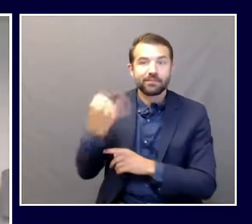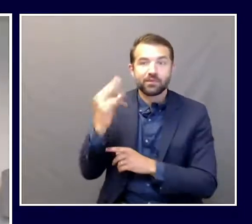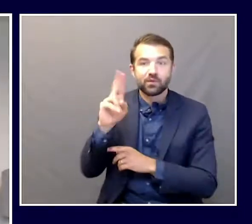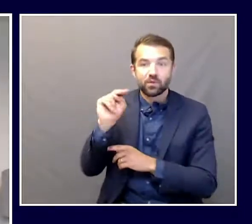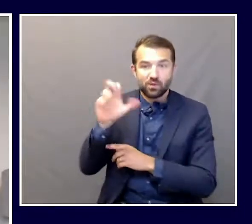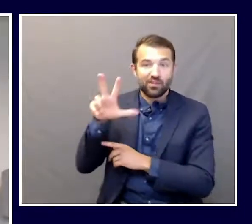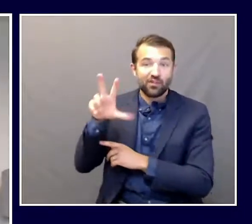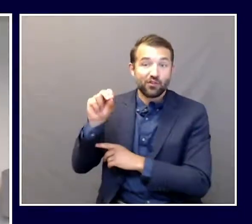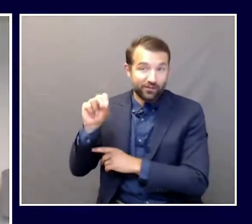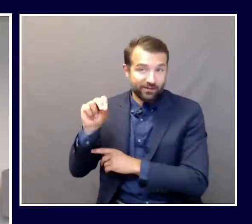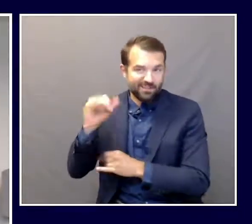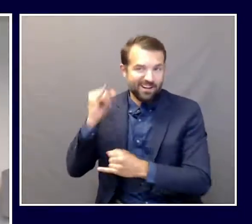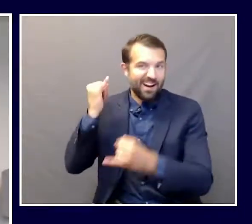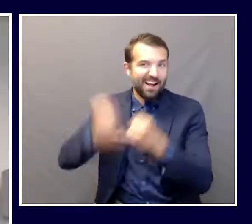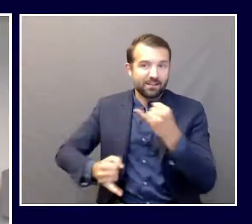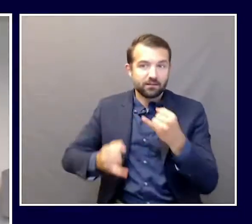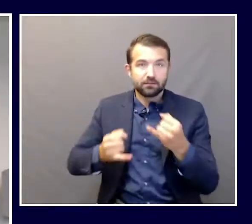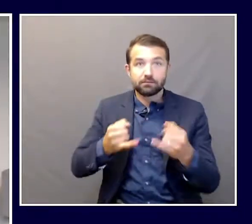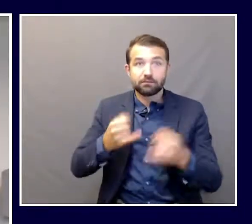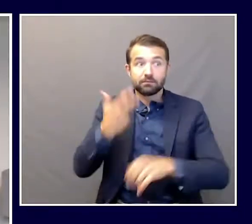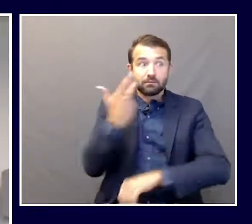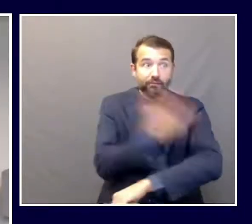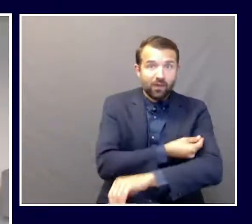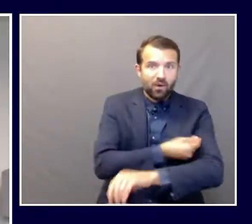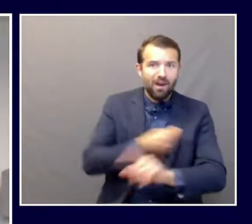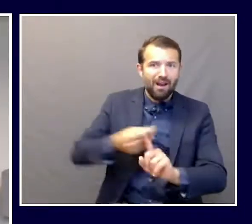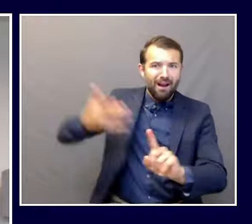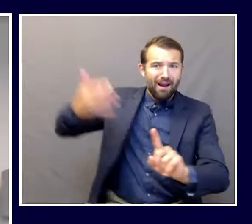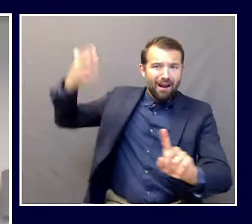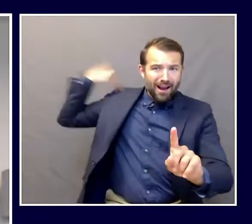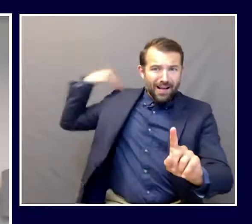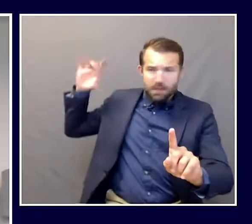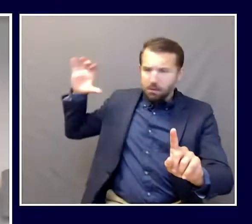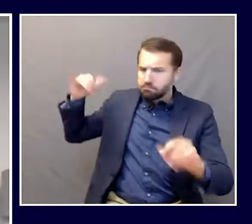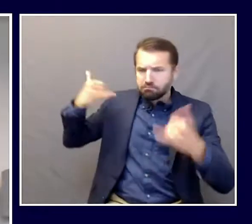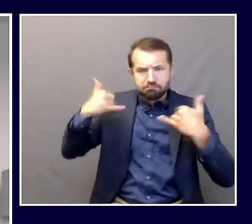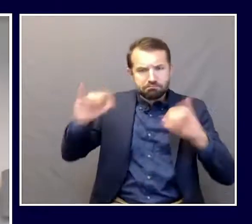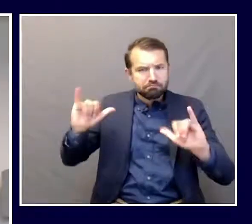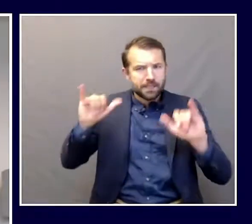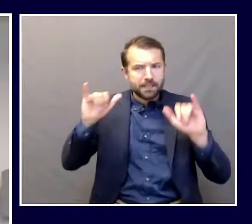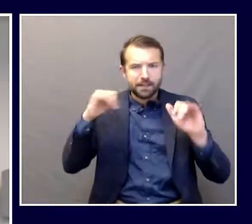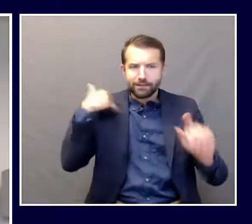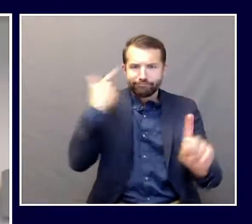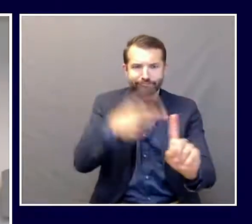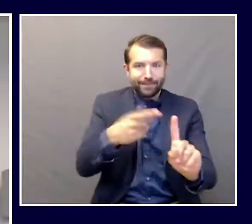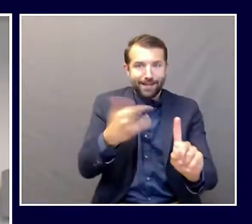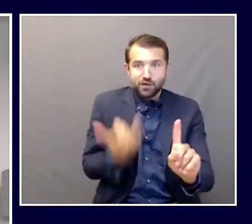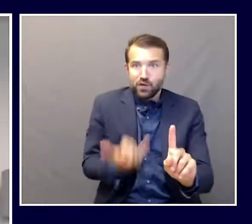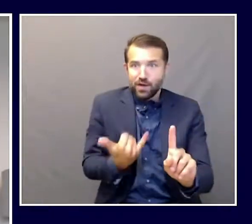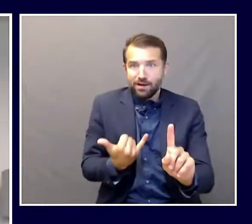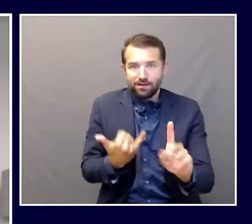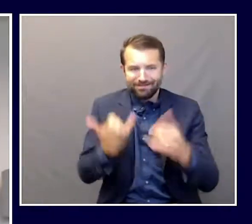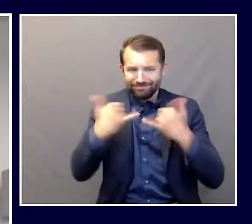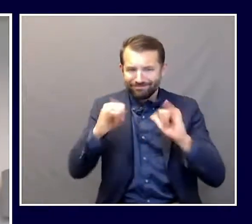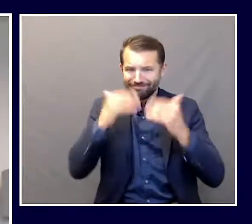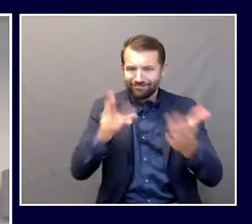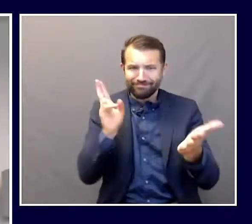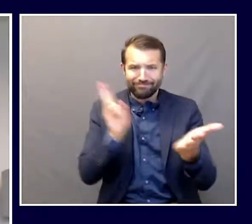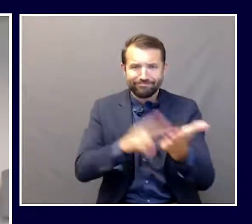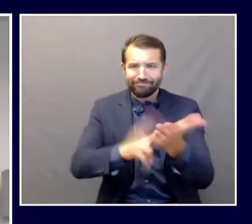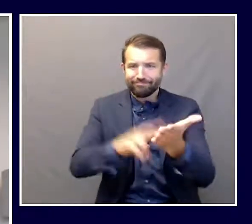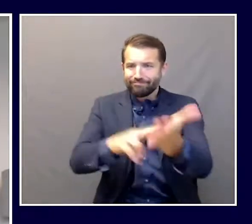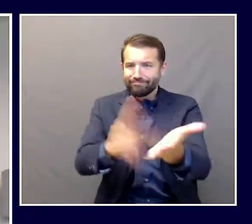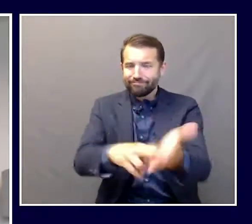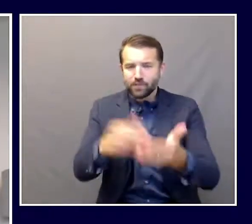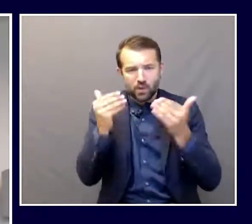register. But if you're on the fence about whether to go get vaccinated, hopefully the enticements, both of the wealth